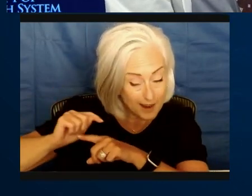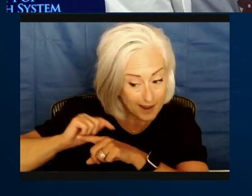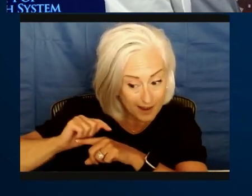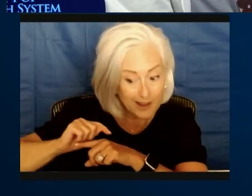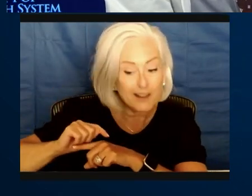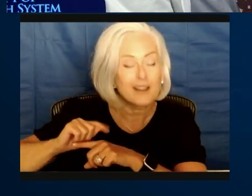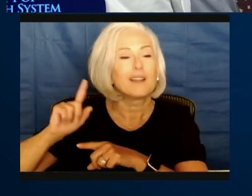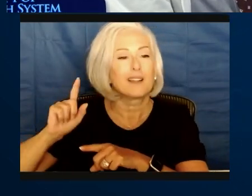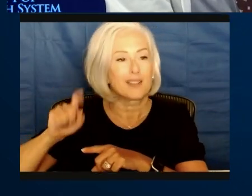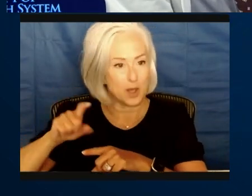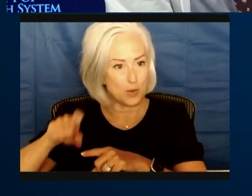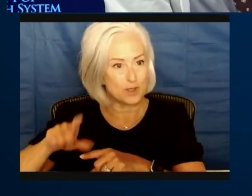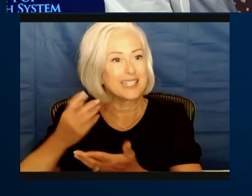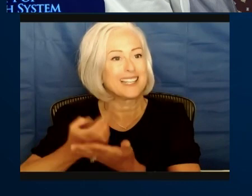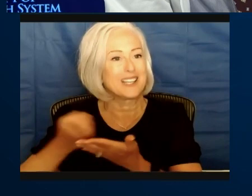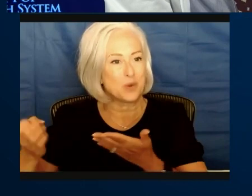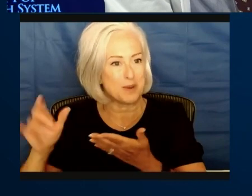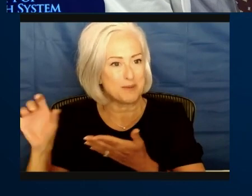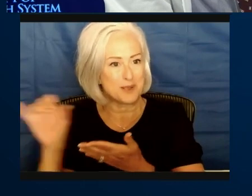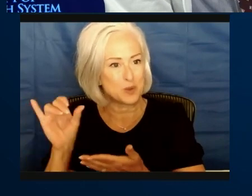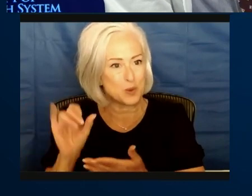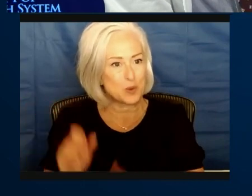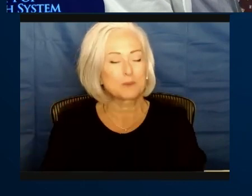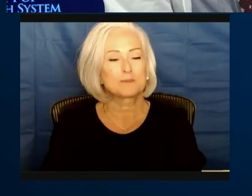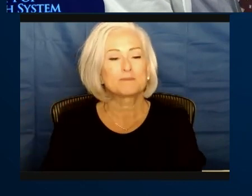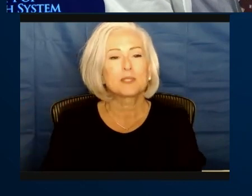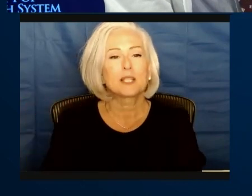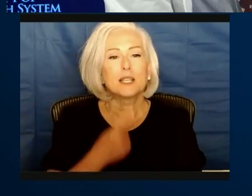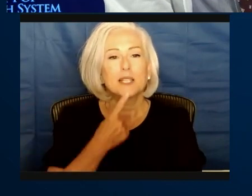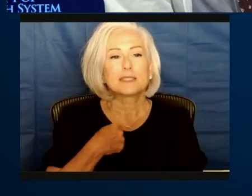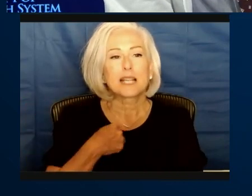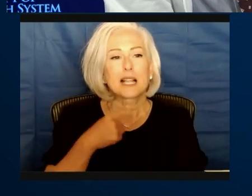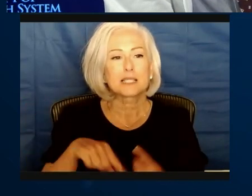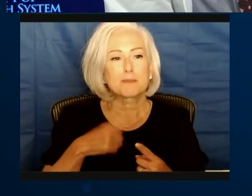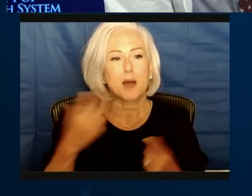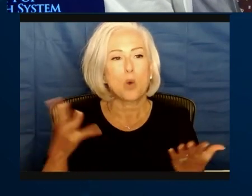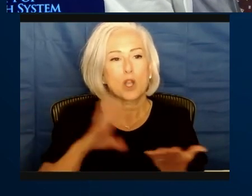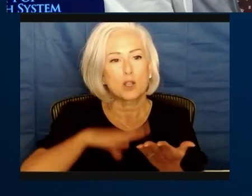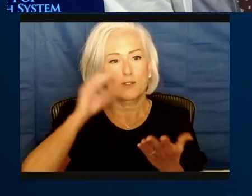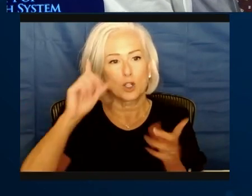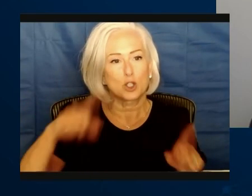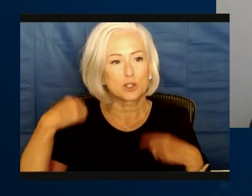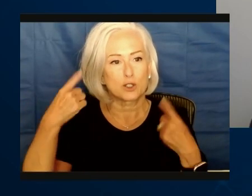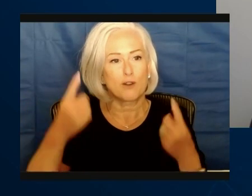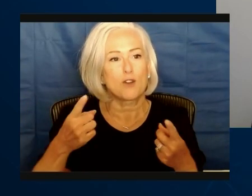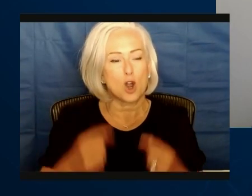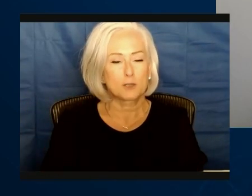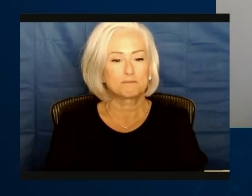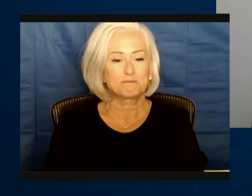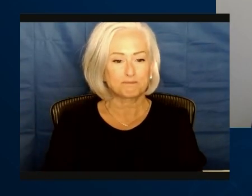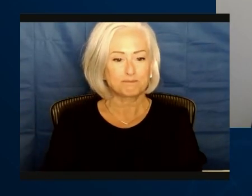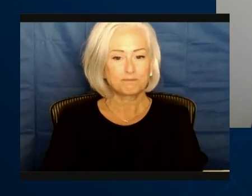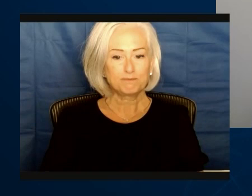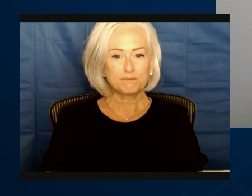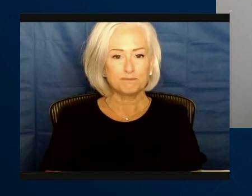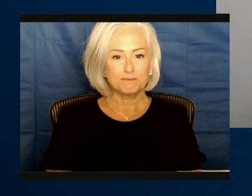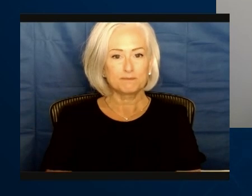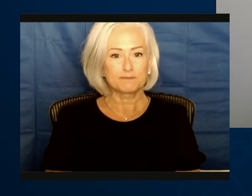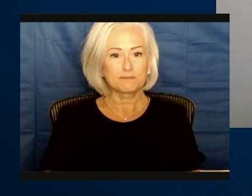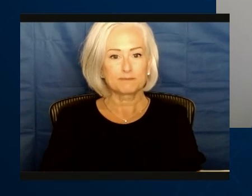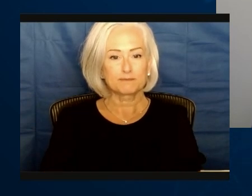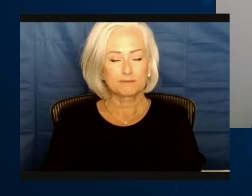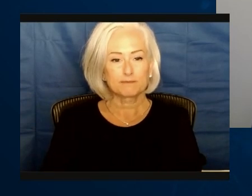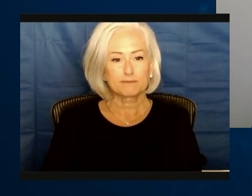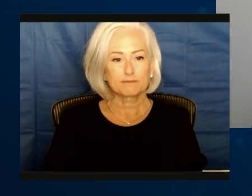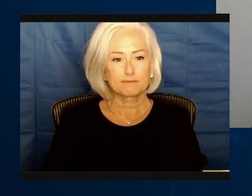too. Dr. Mengistu, talk to us a little bit about what you've learned so far. So we have observing